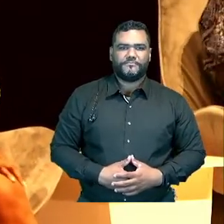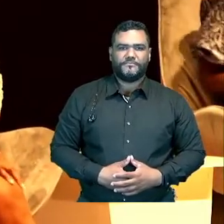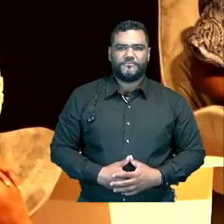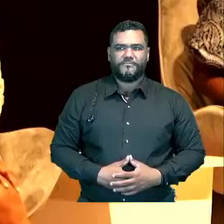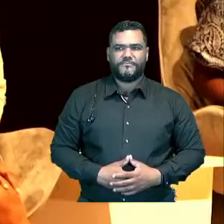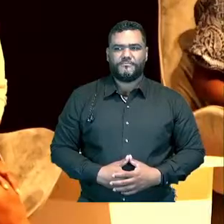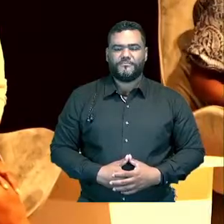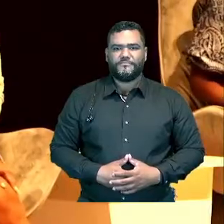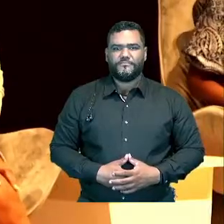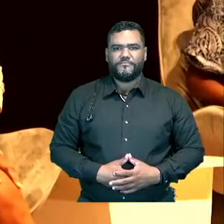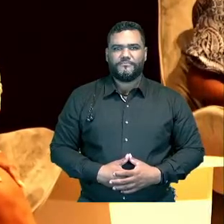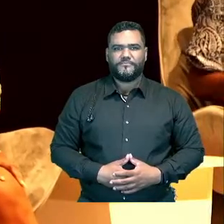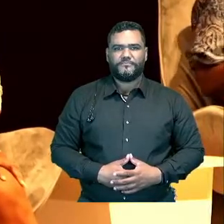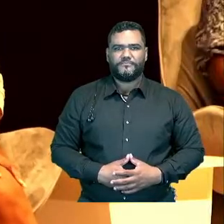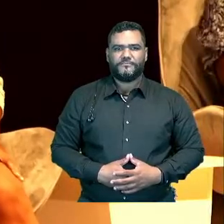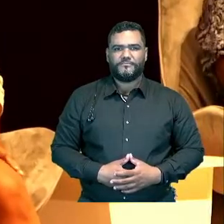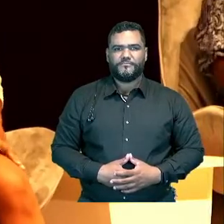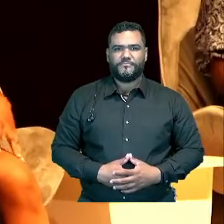Introductions.